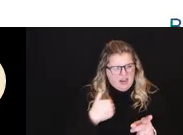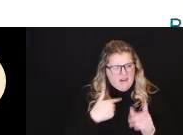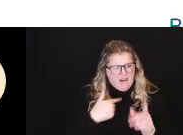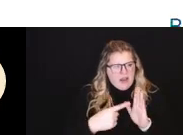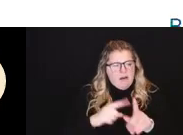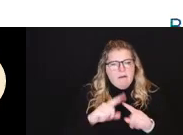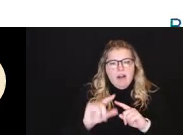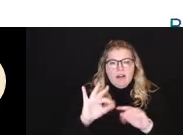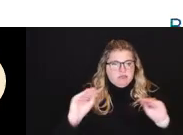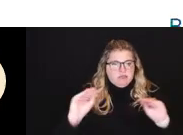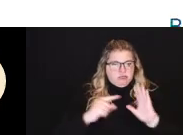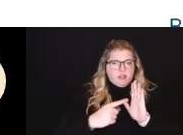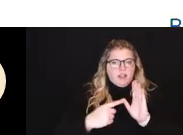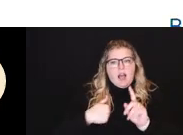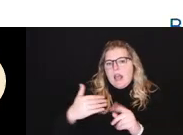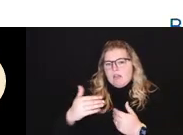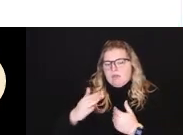articles.